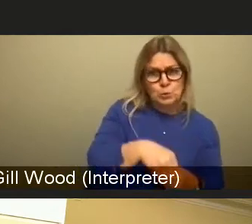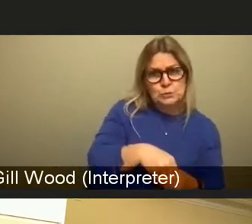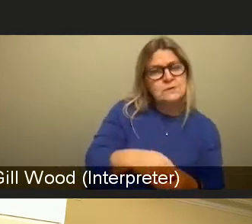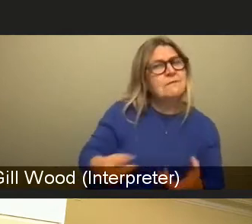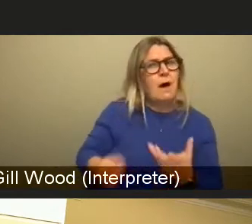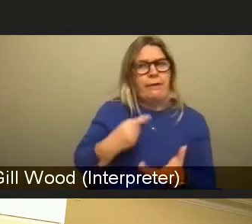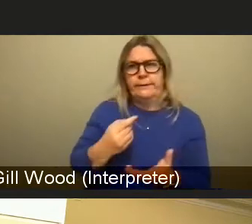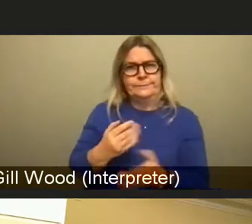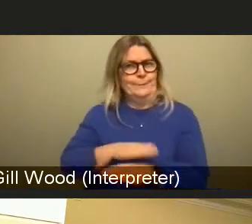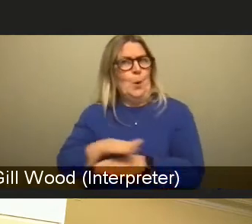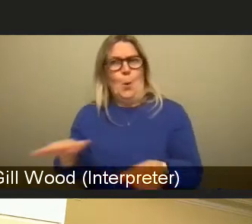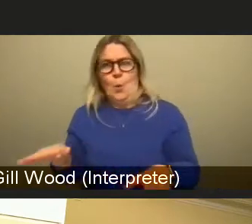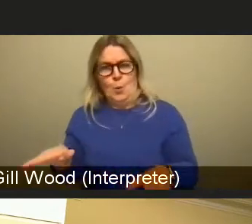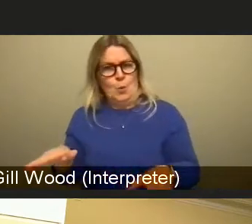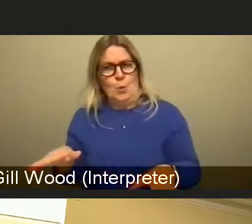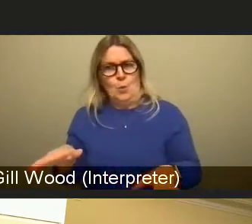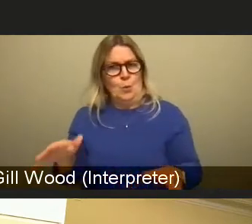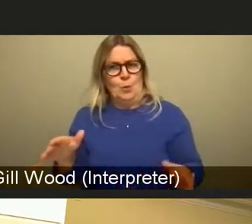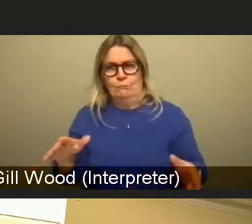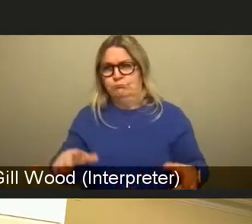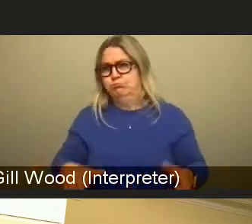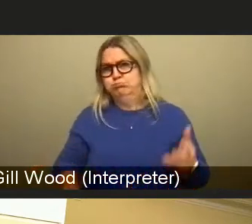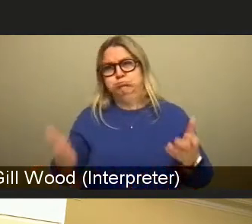like flexible working,